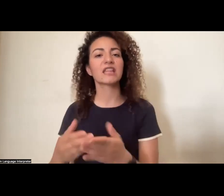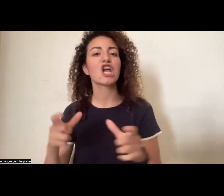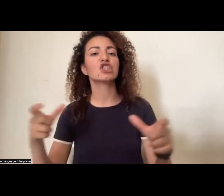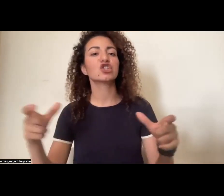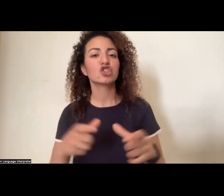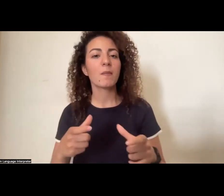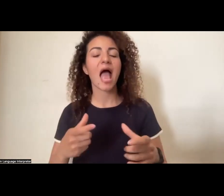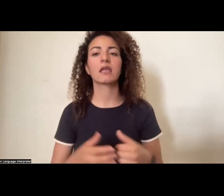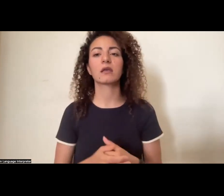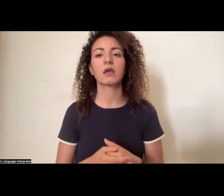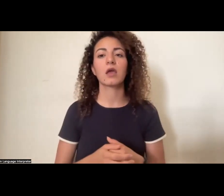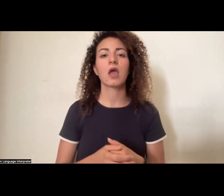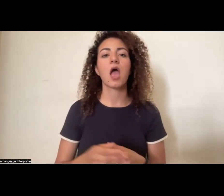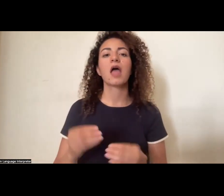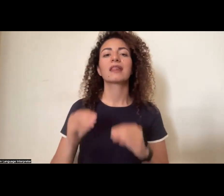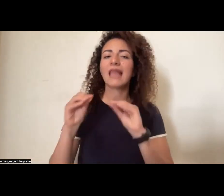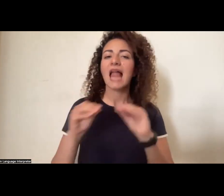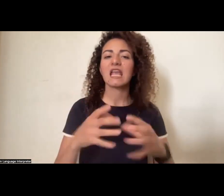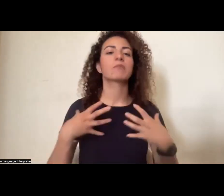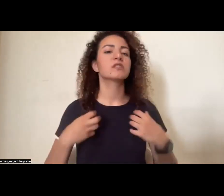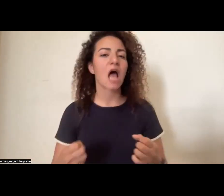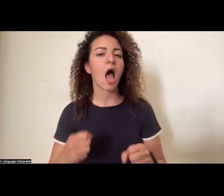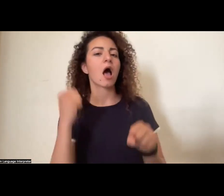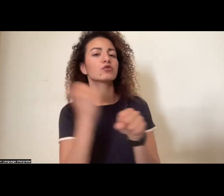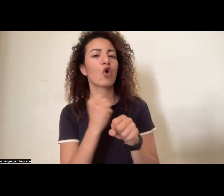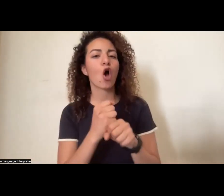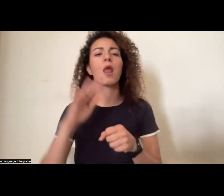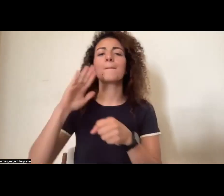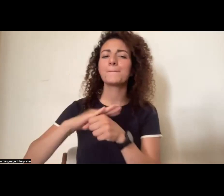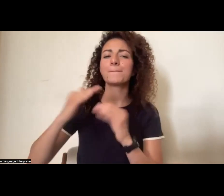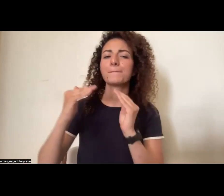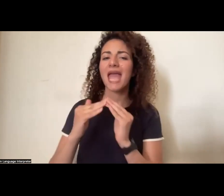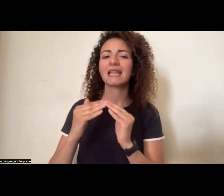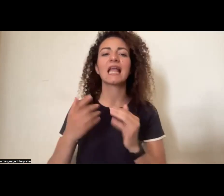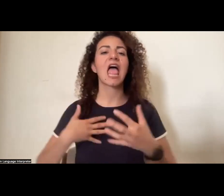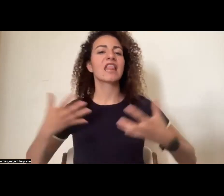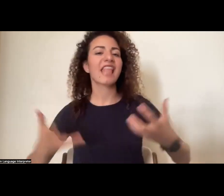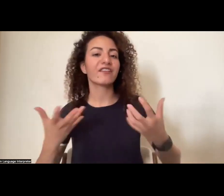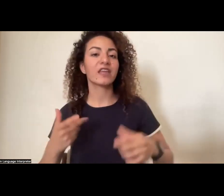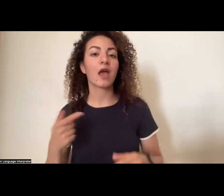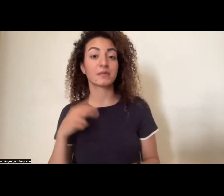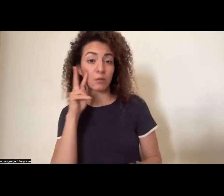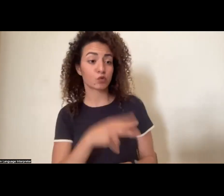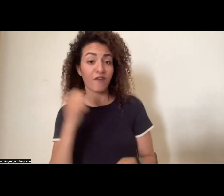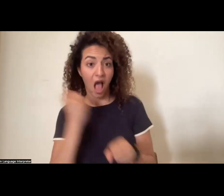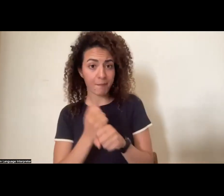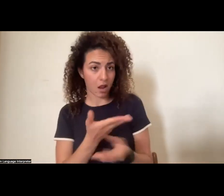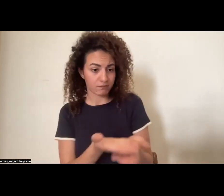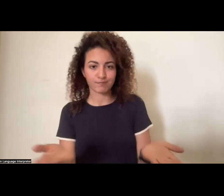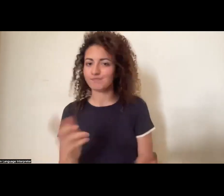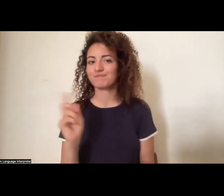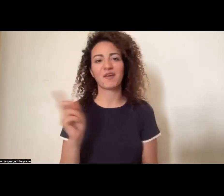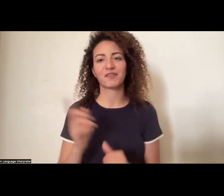social protection here, education, health, employment, housing, leisure. But again, this is not implemented, that we have poor